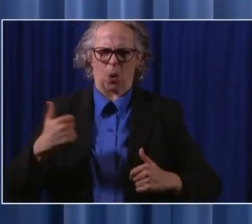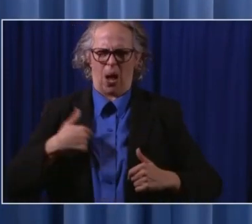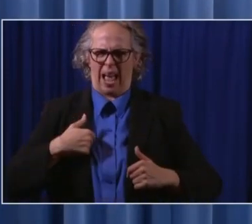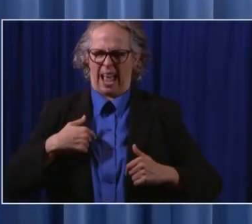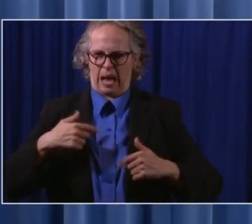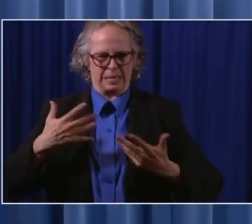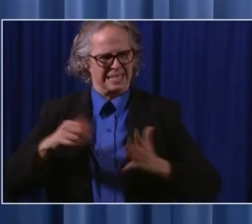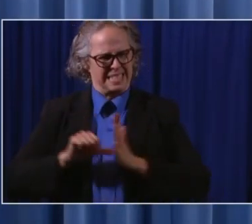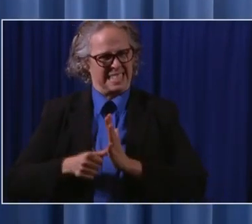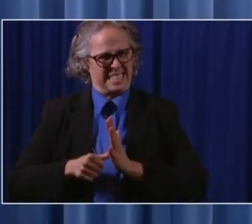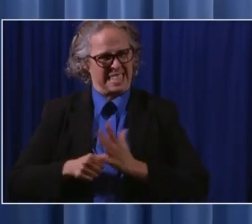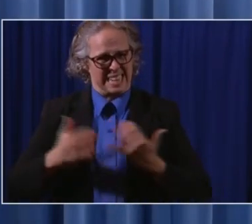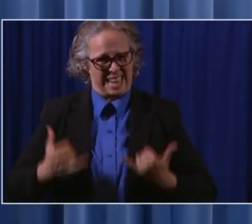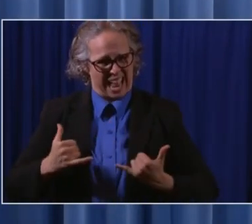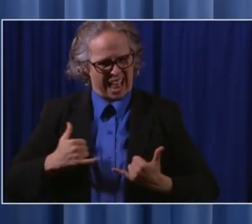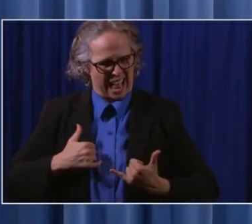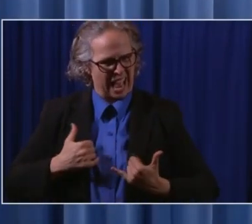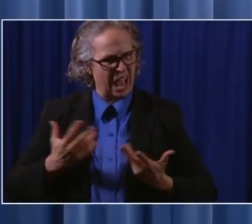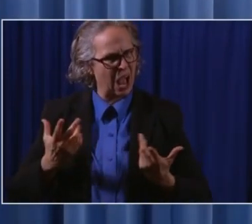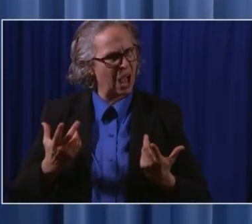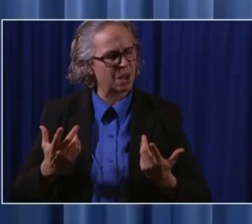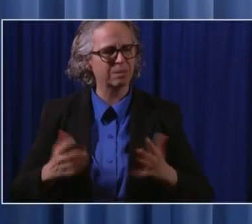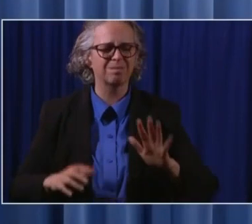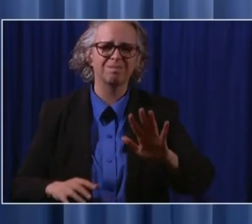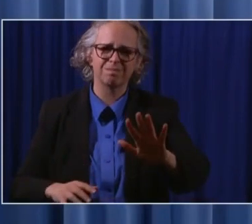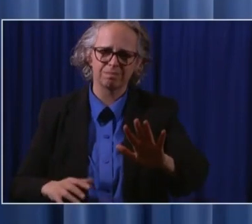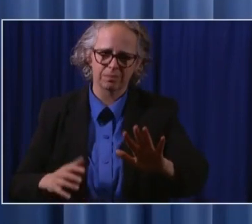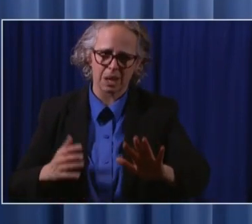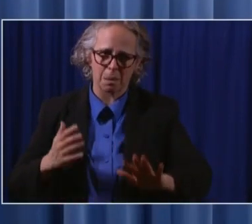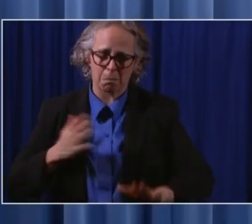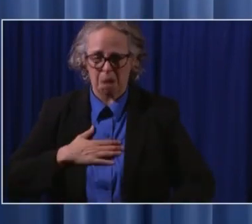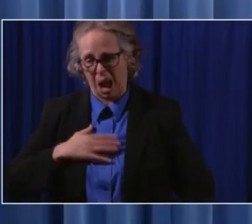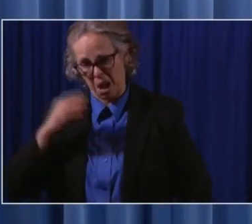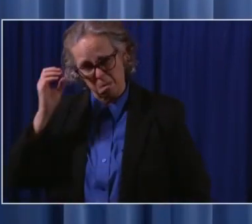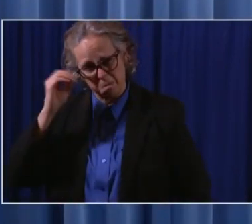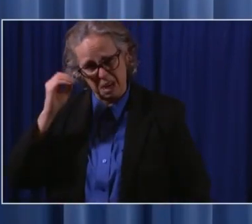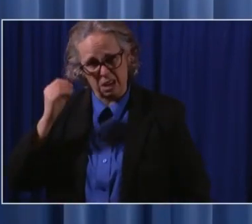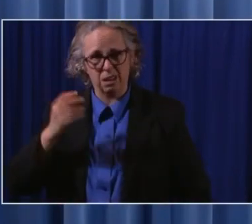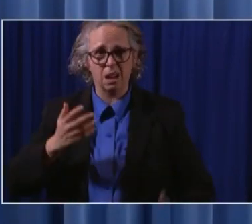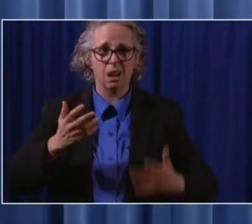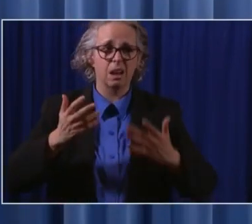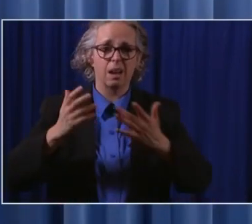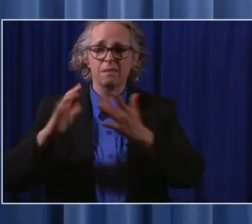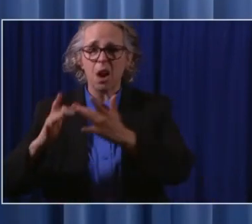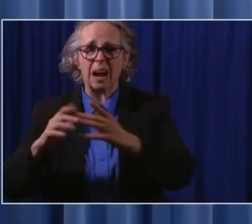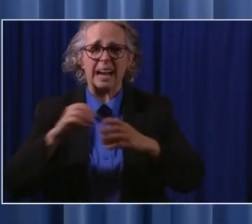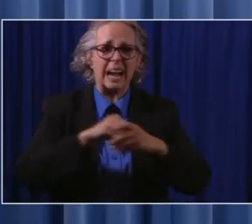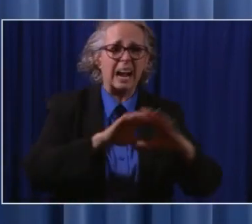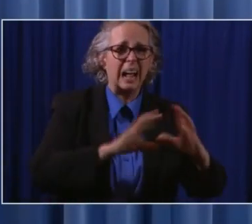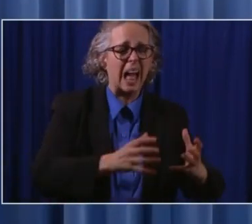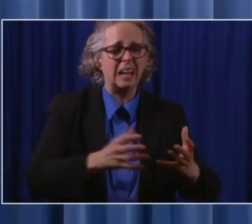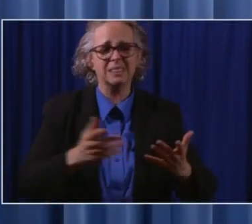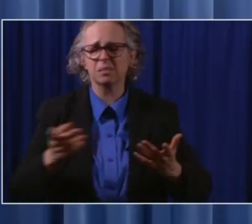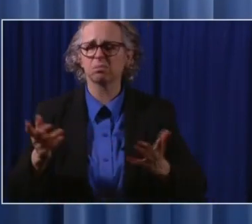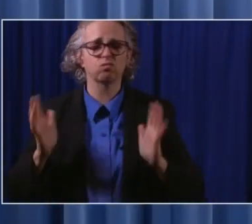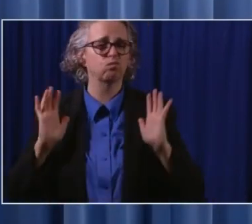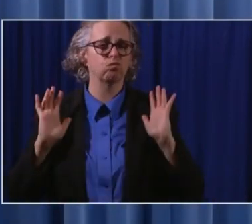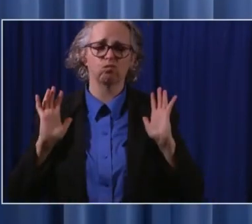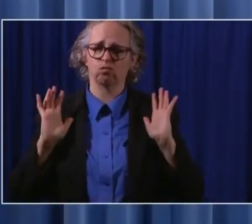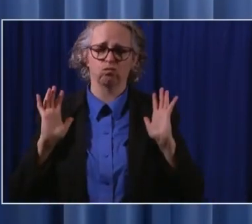go in person, because these are very difficult decisions for schools to make. We know